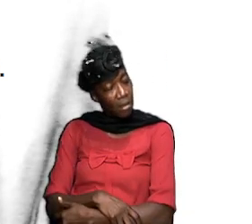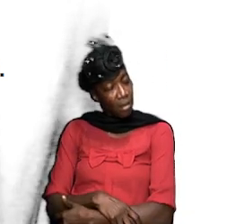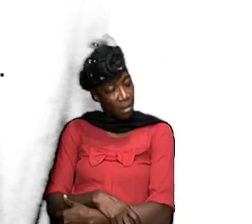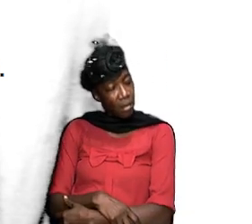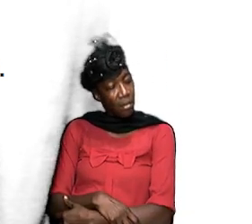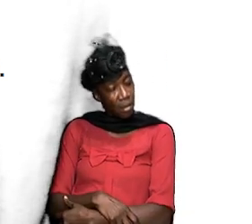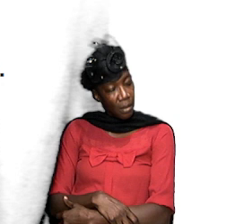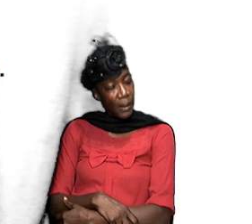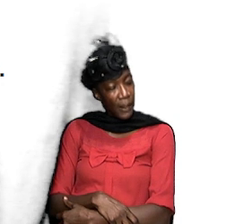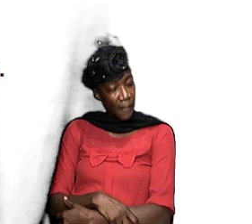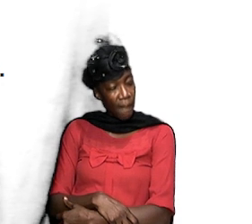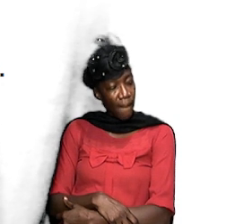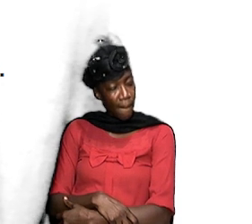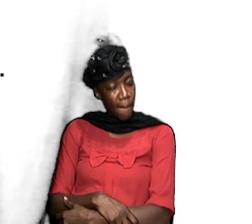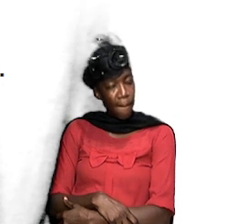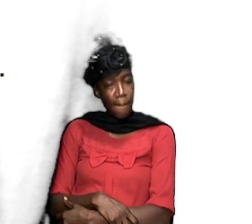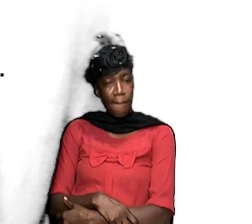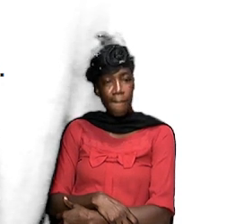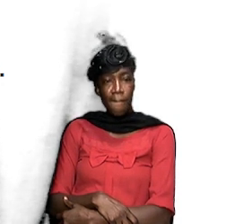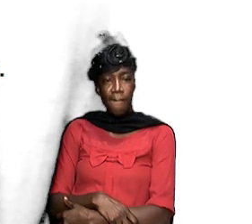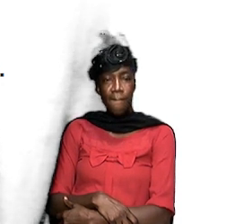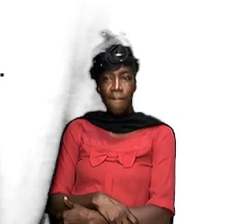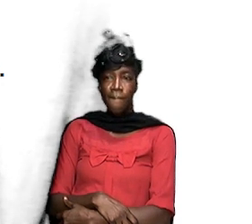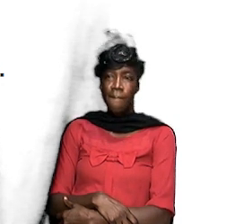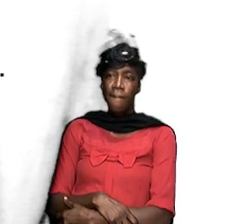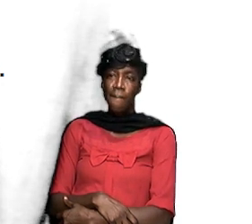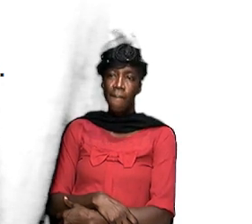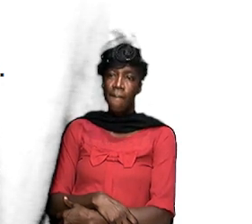Oh, hallelujah.